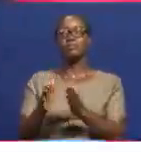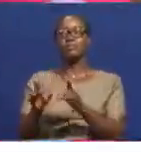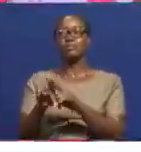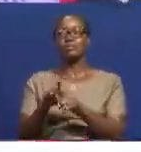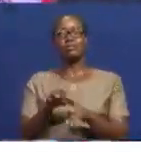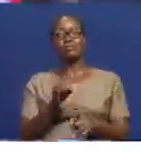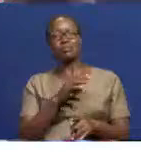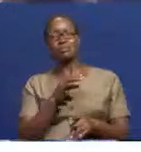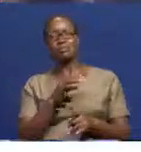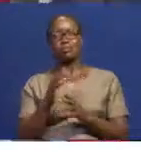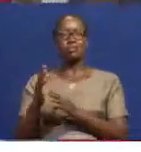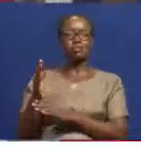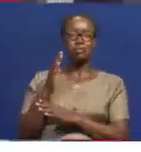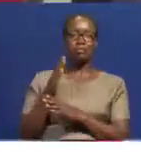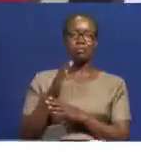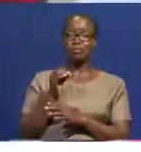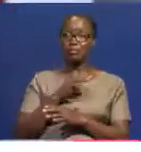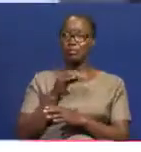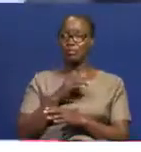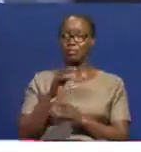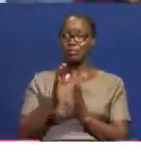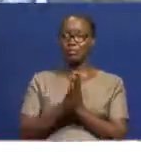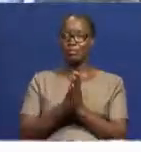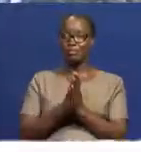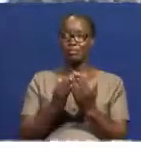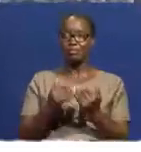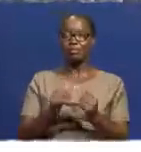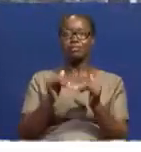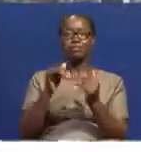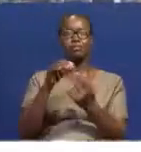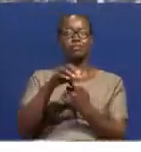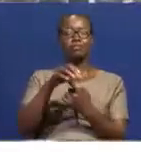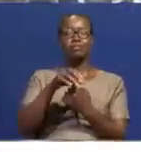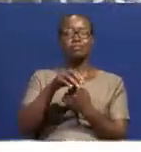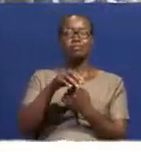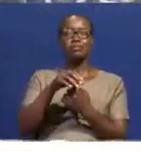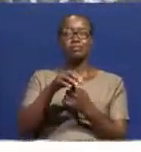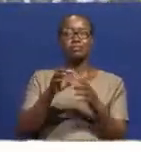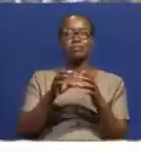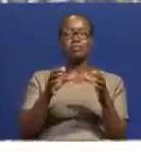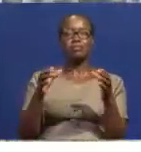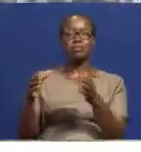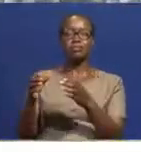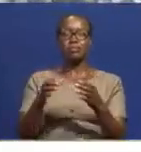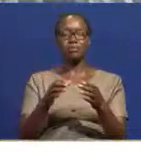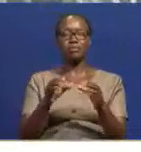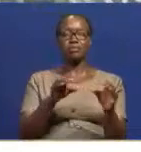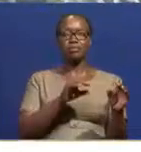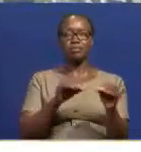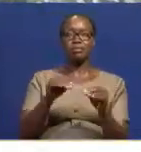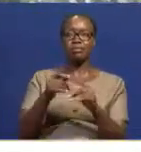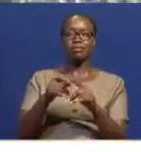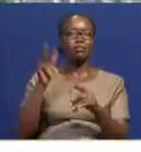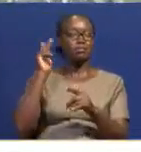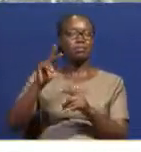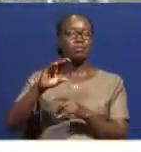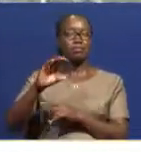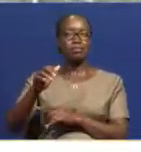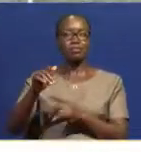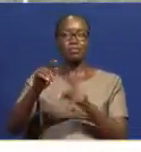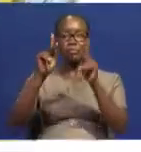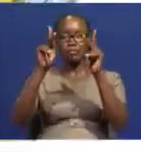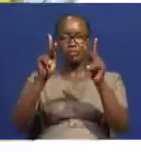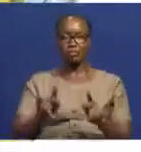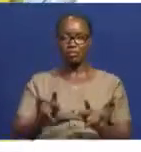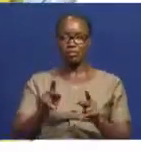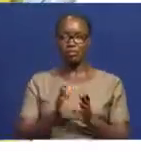allayed fears of insecurity after fans' trouble marred the regional championships, forcing organizers to move their finals from Kisii County to